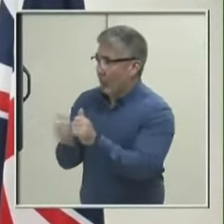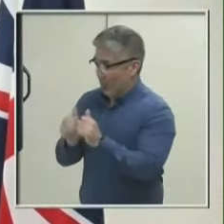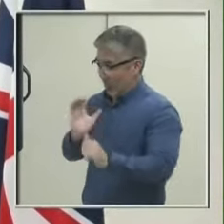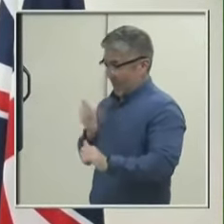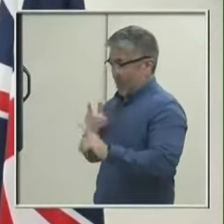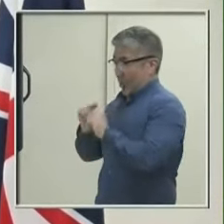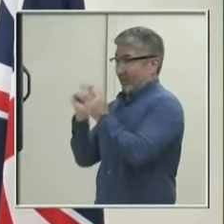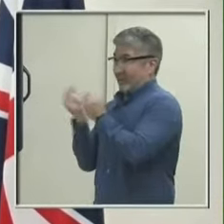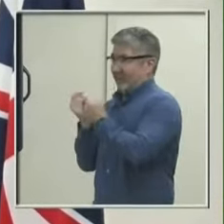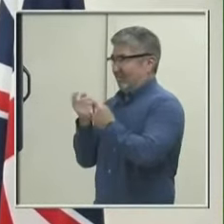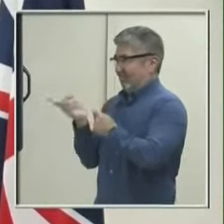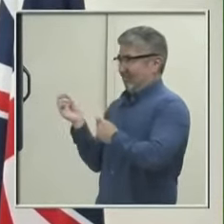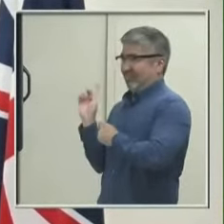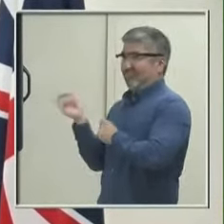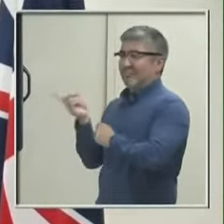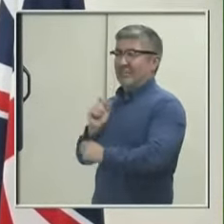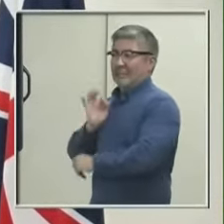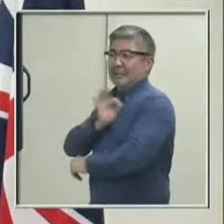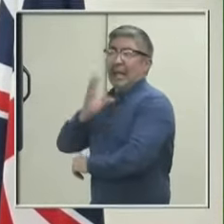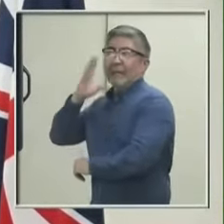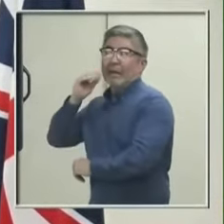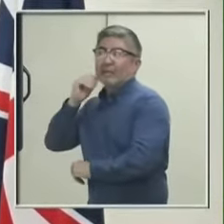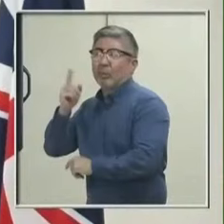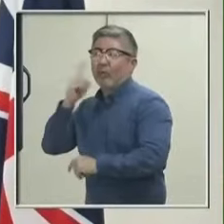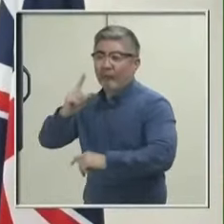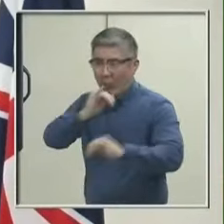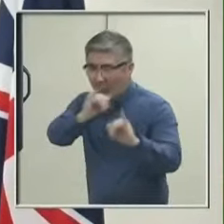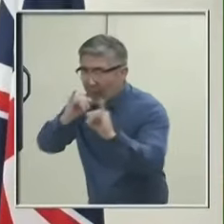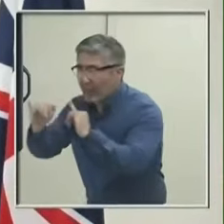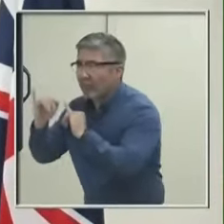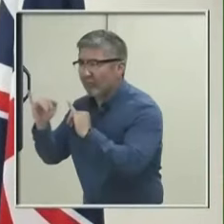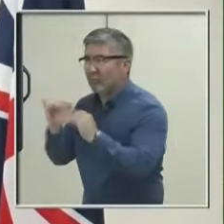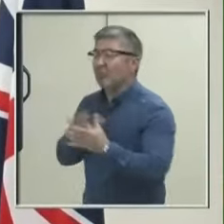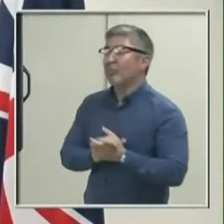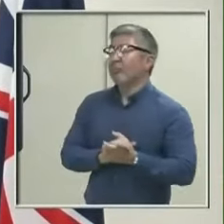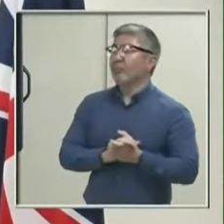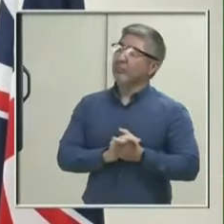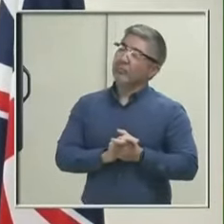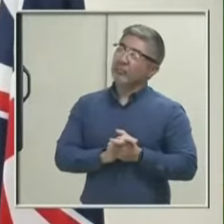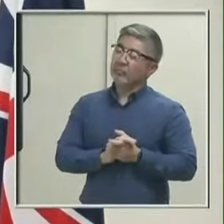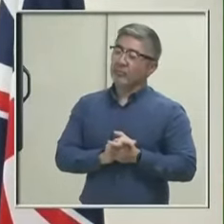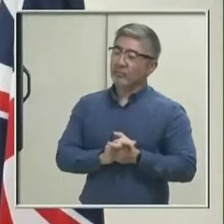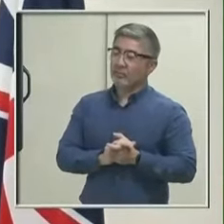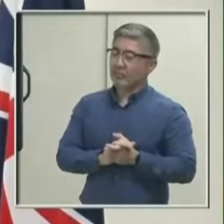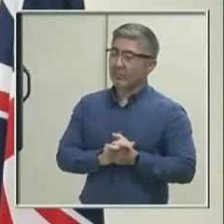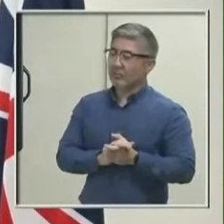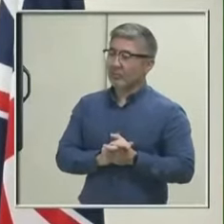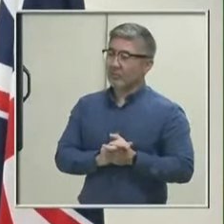who had experience in that line of work, or and also